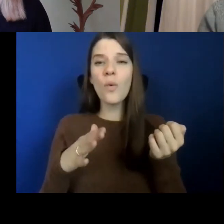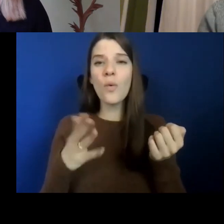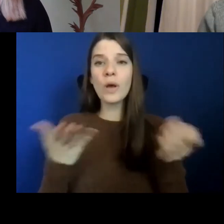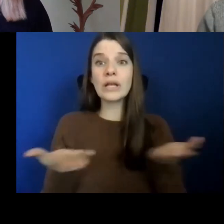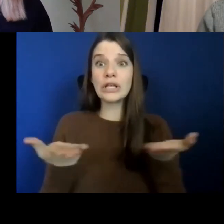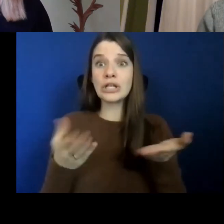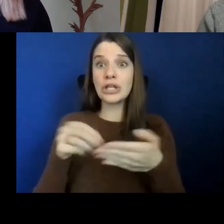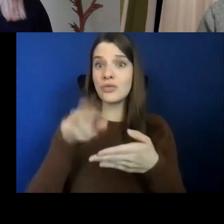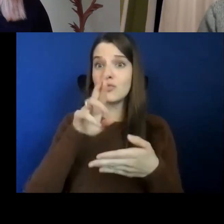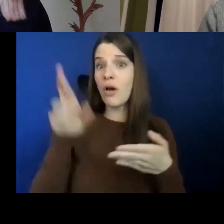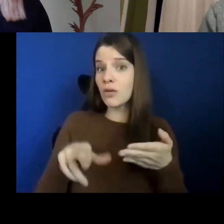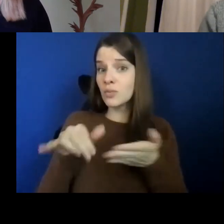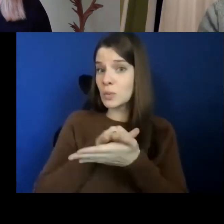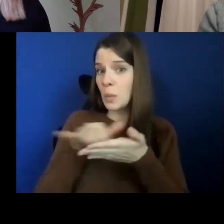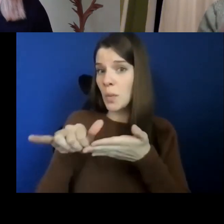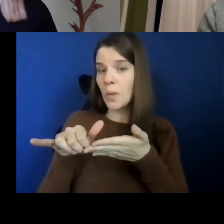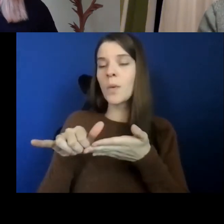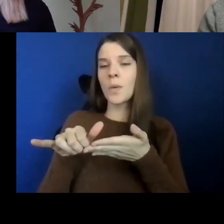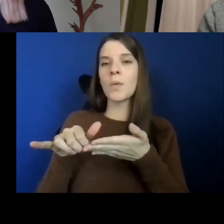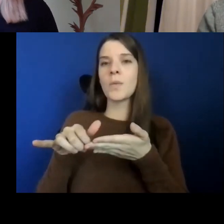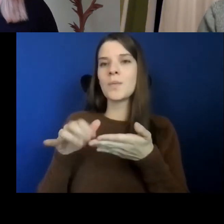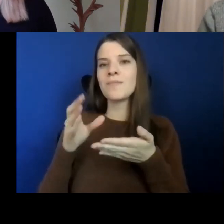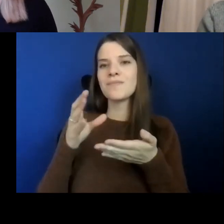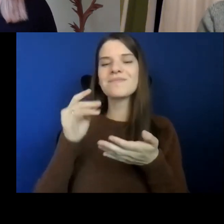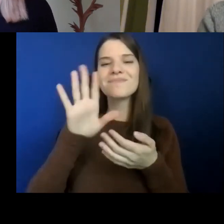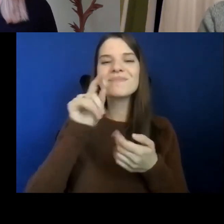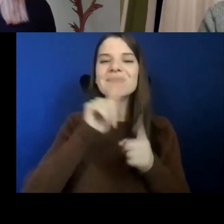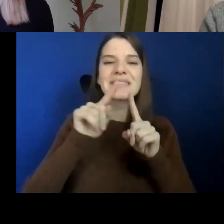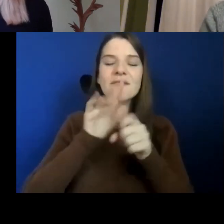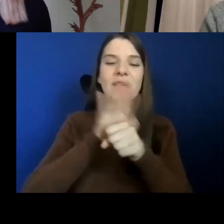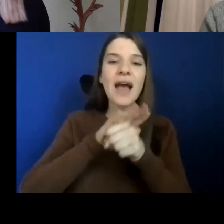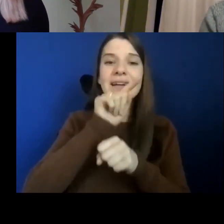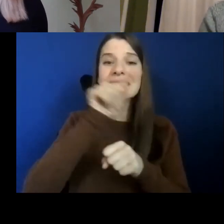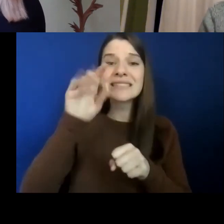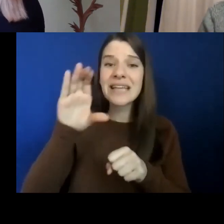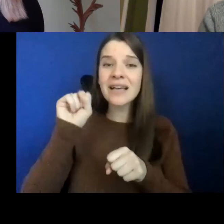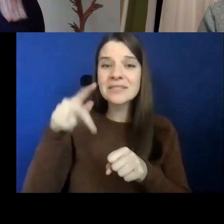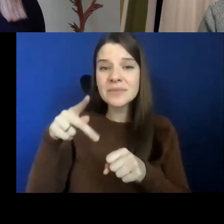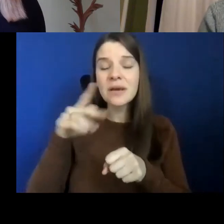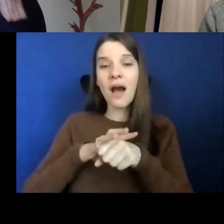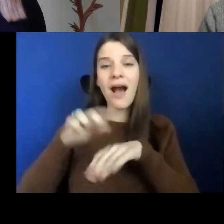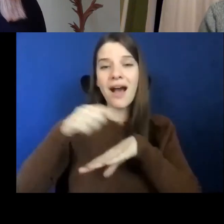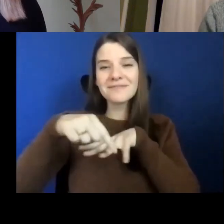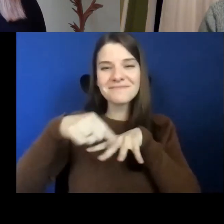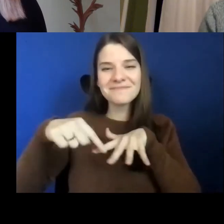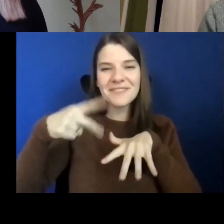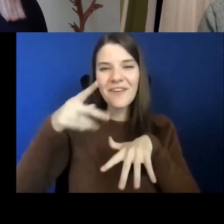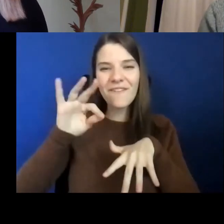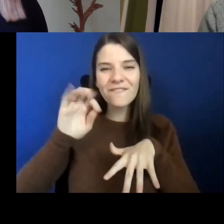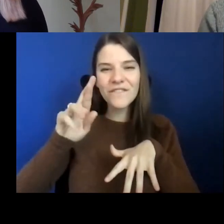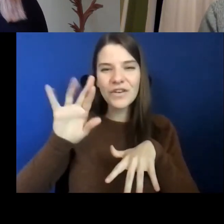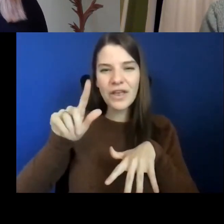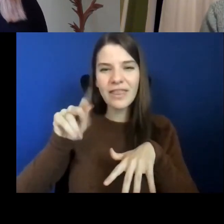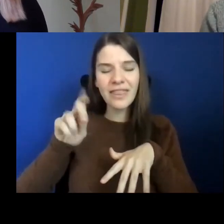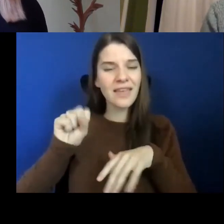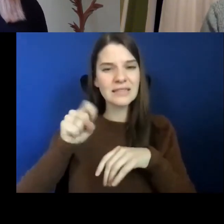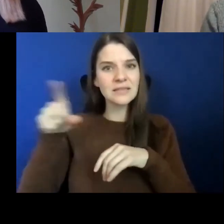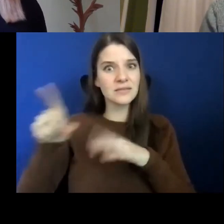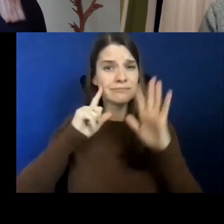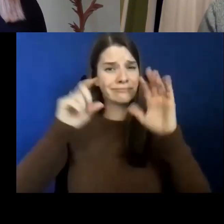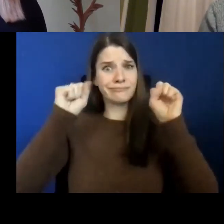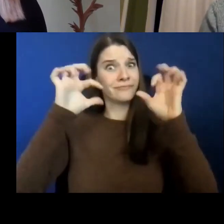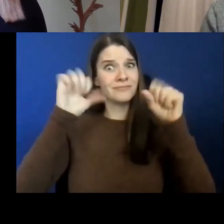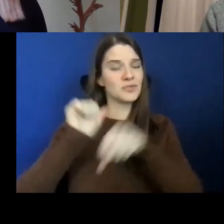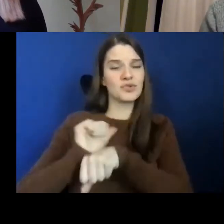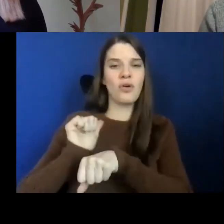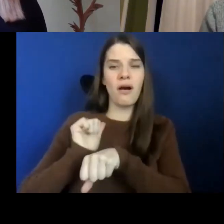in Rochester and the surrounding counties, the CSP of the Finger Lakes does a fantastic job.